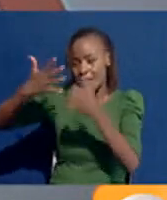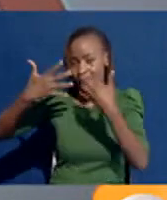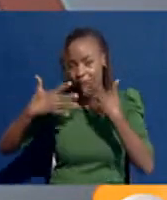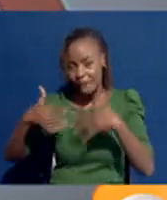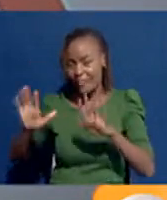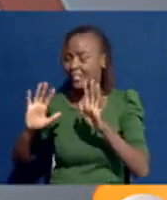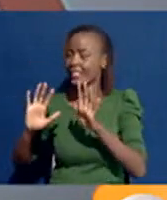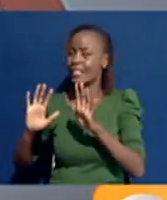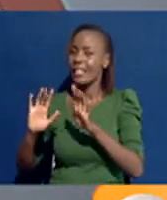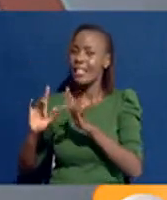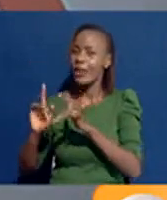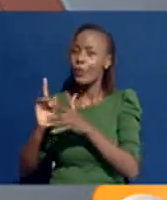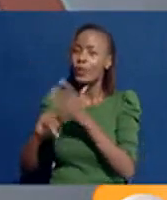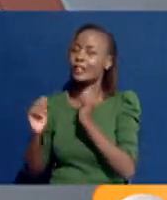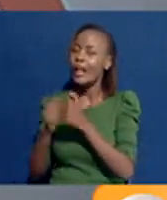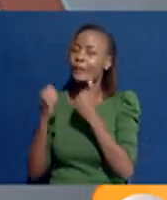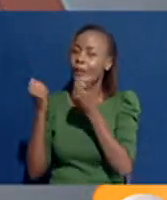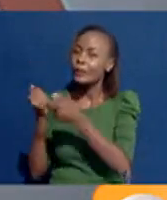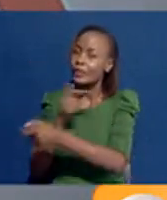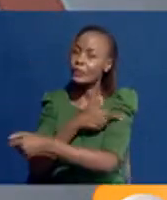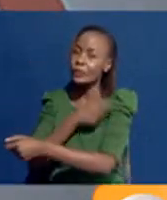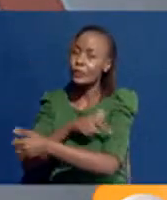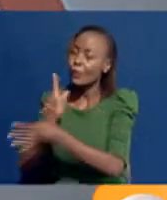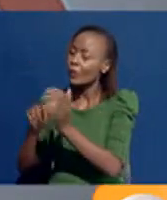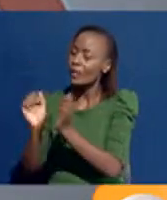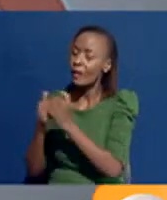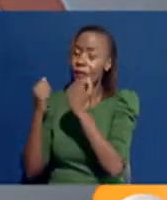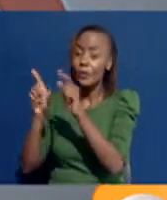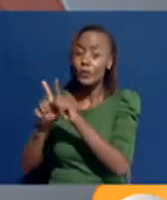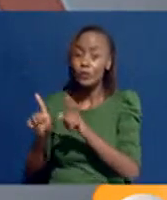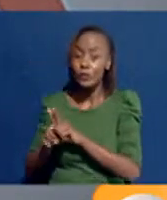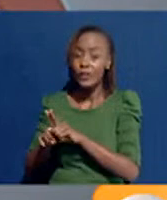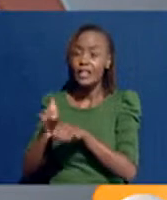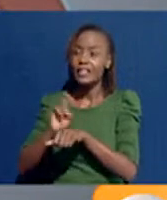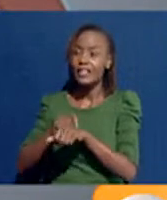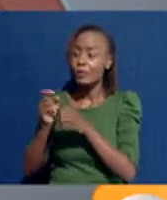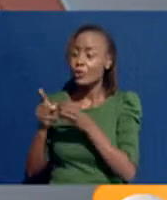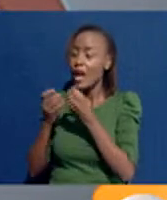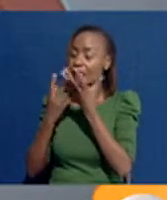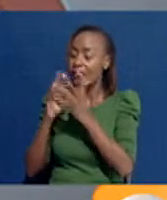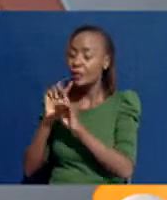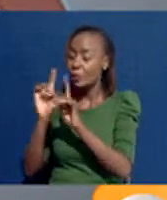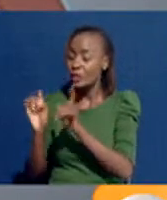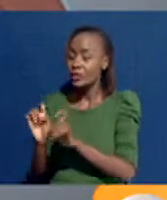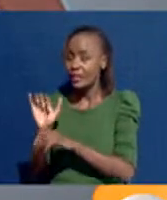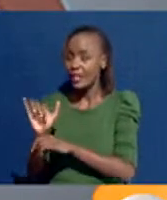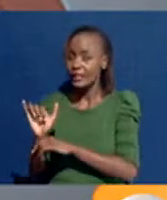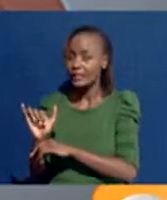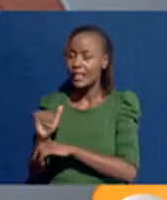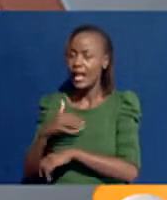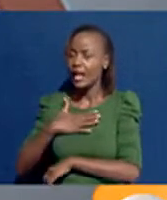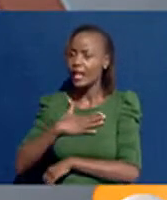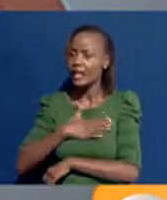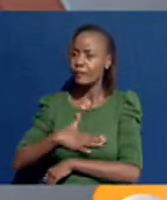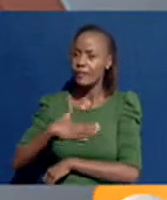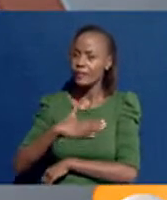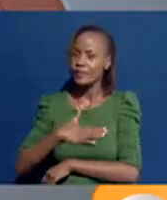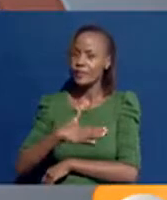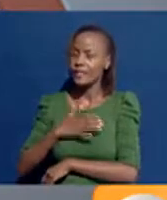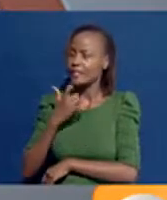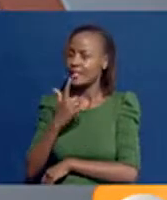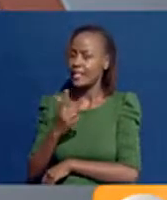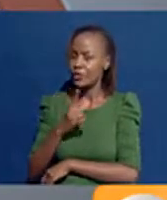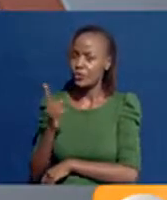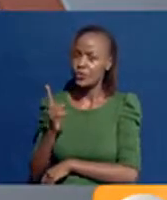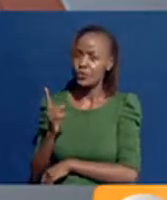know, what's to happen with that facility now? And even as you answer that, maybe you can speak about where you